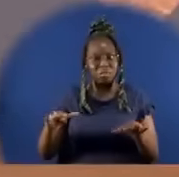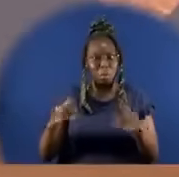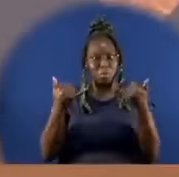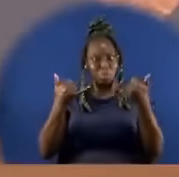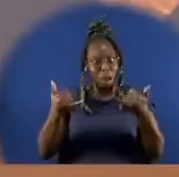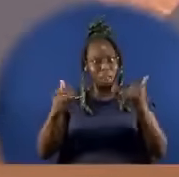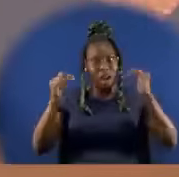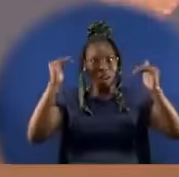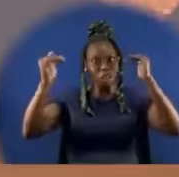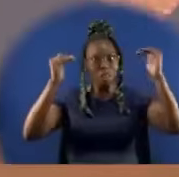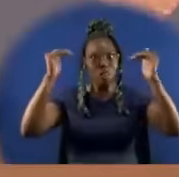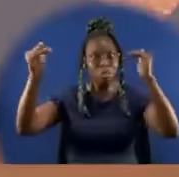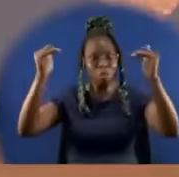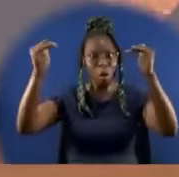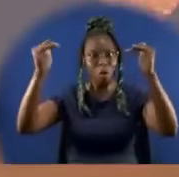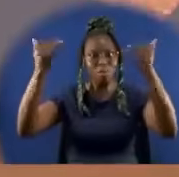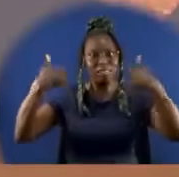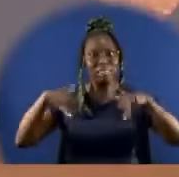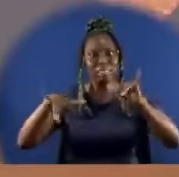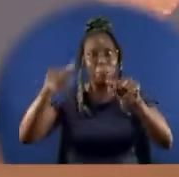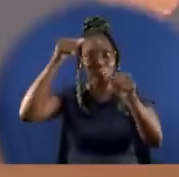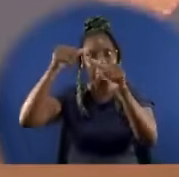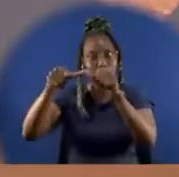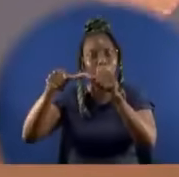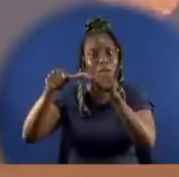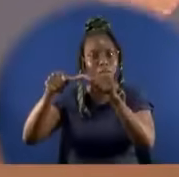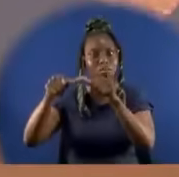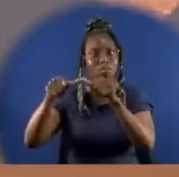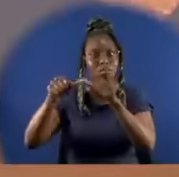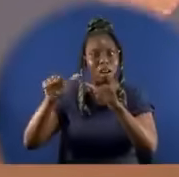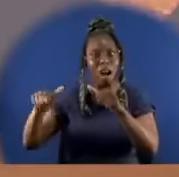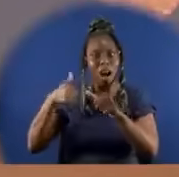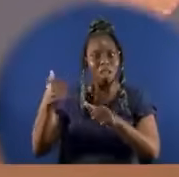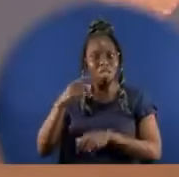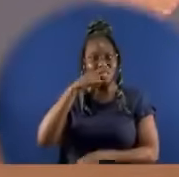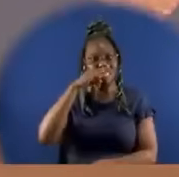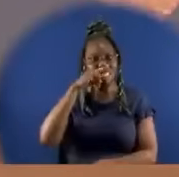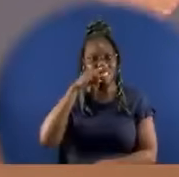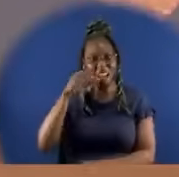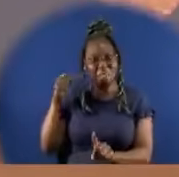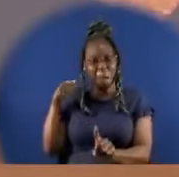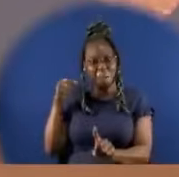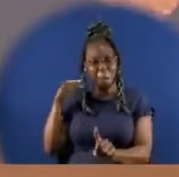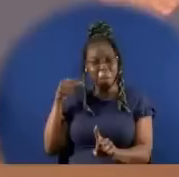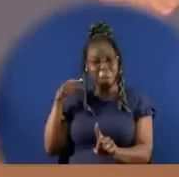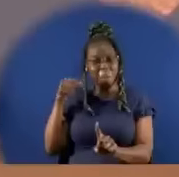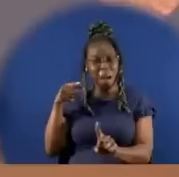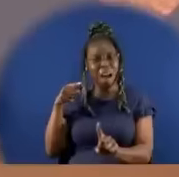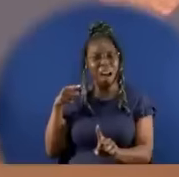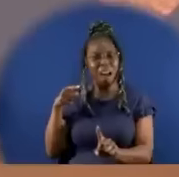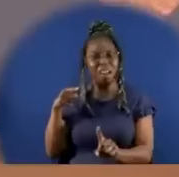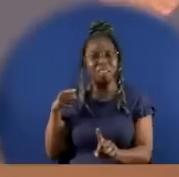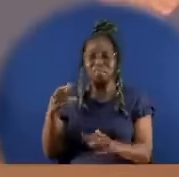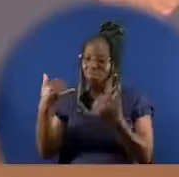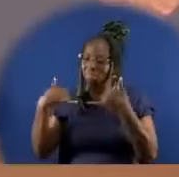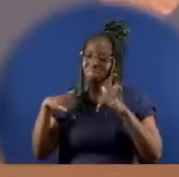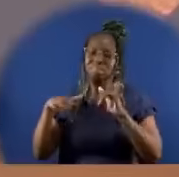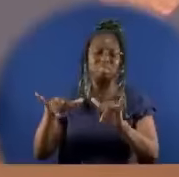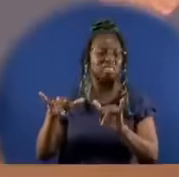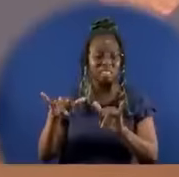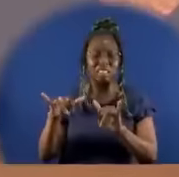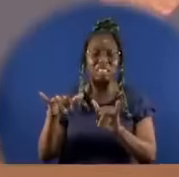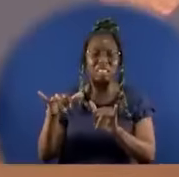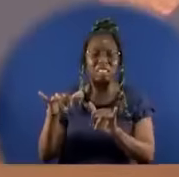even into their adult years. There's some things that people have said to adults that have kept them held hostage